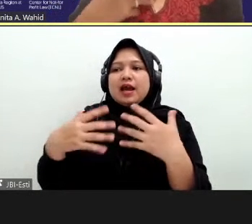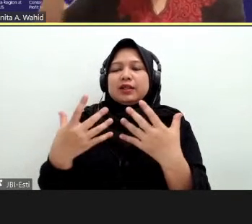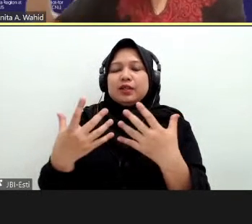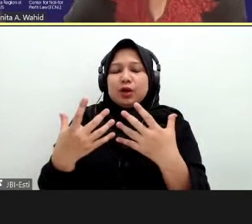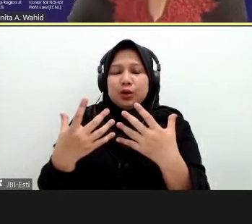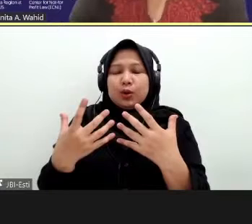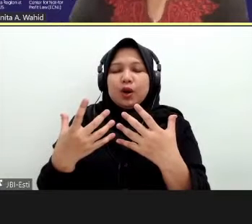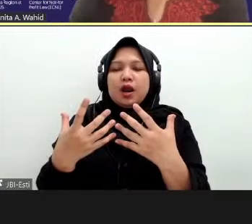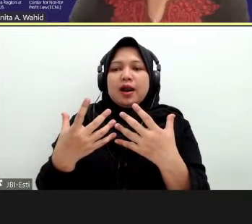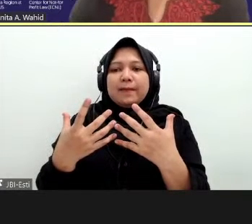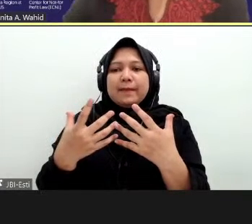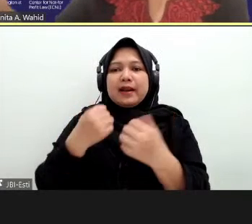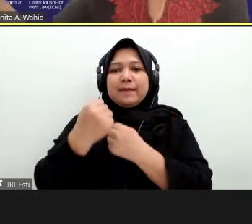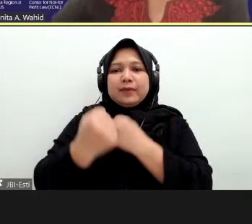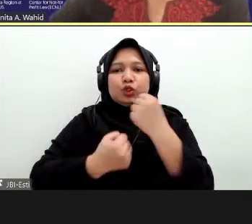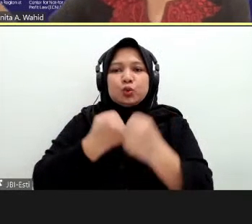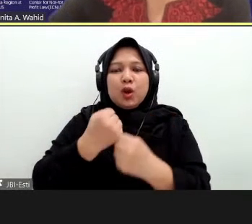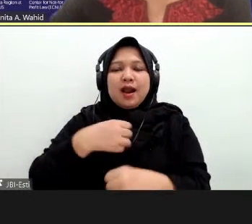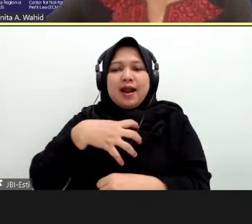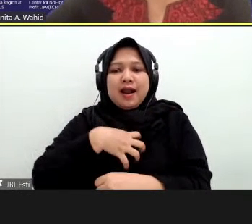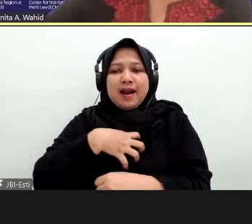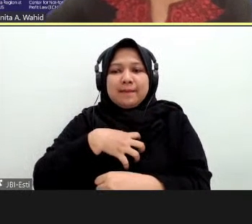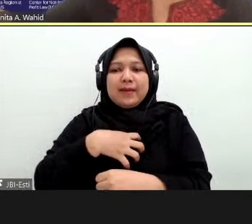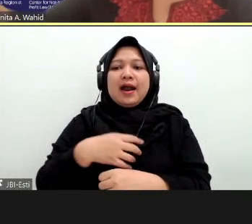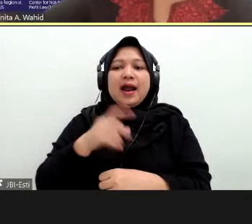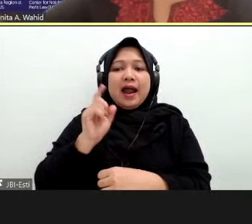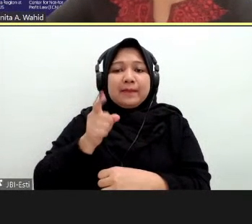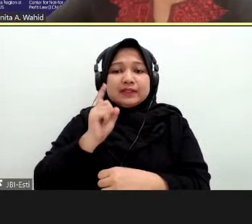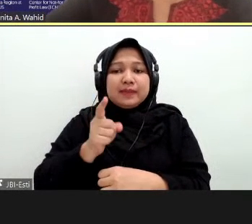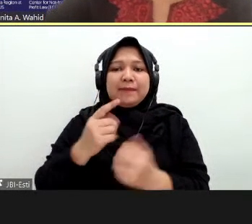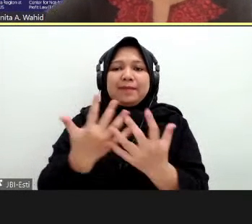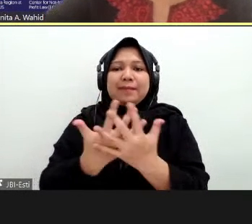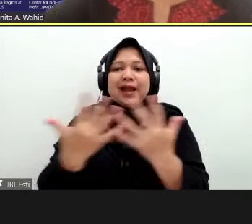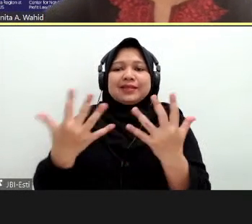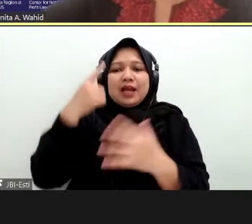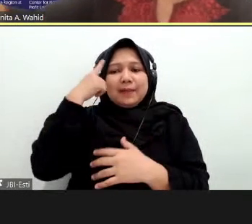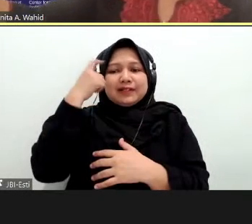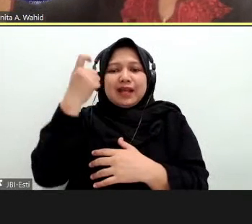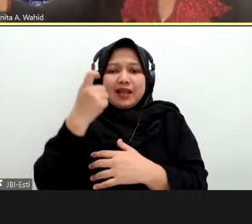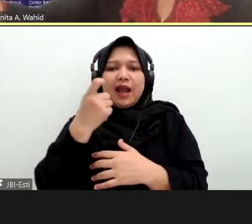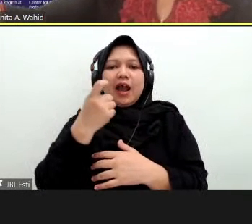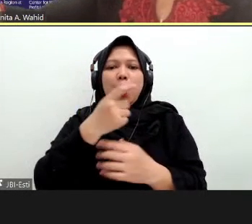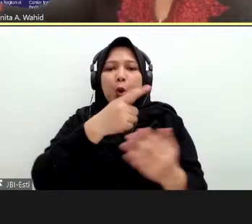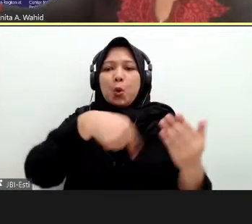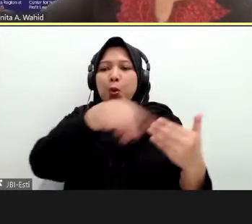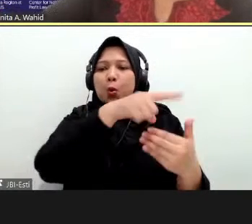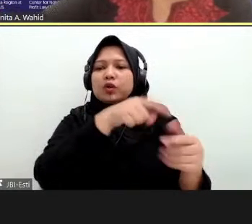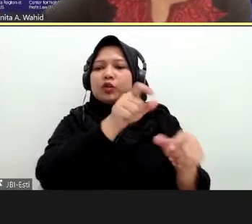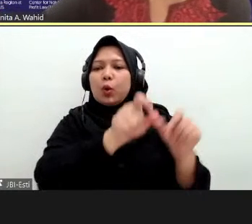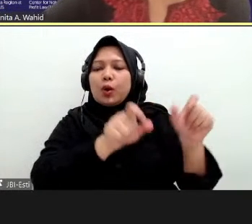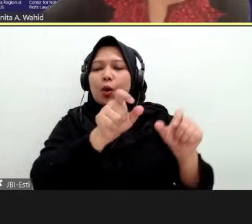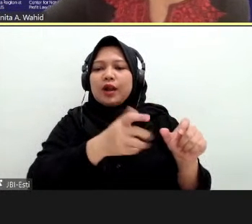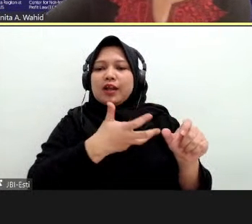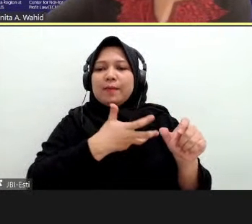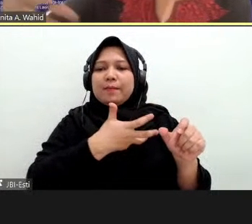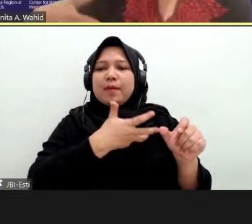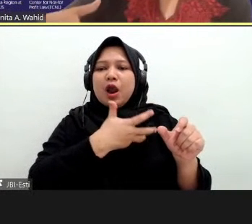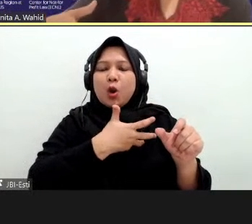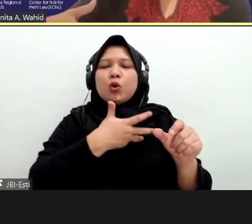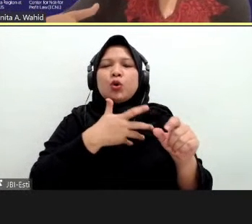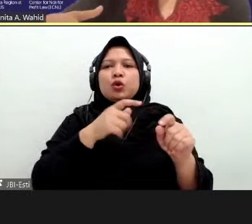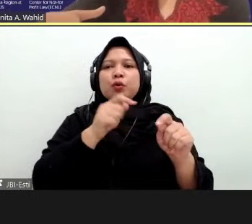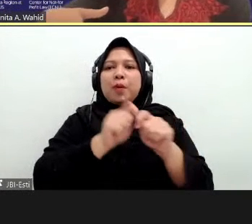human rights defenders. For example, why? Because the society put trust that they are the people that would like to